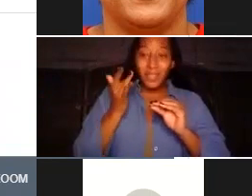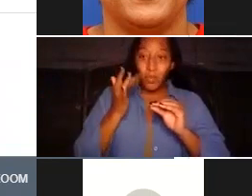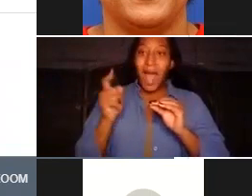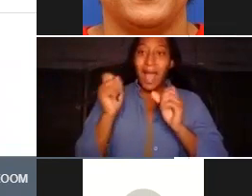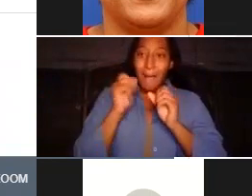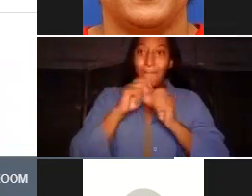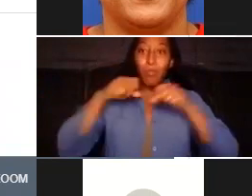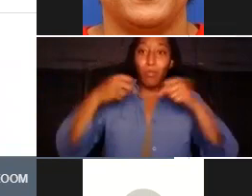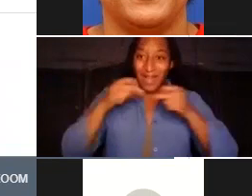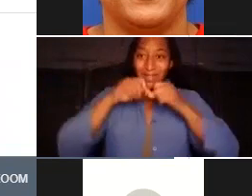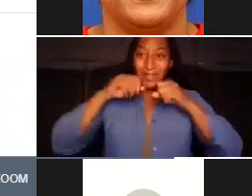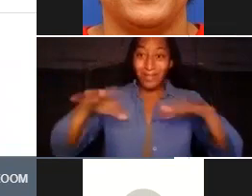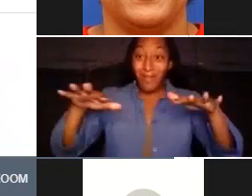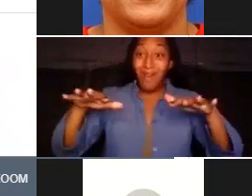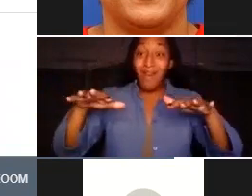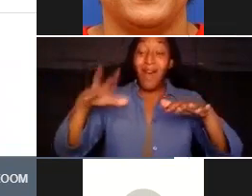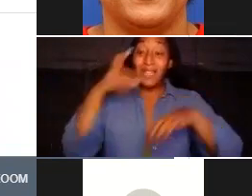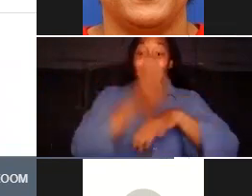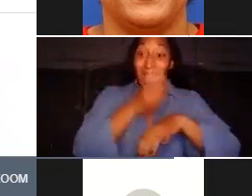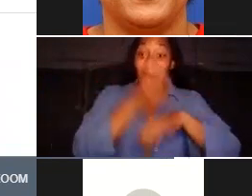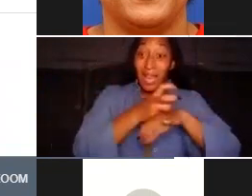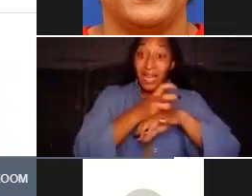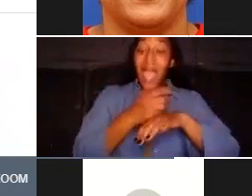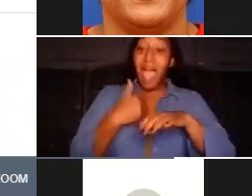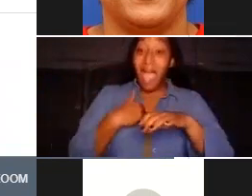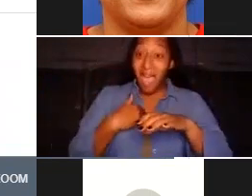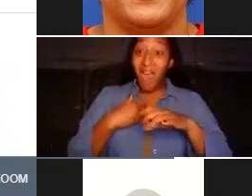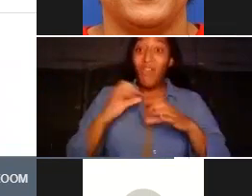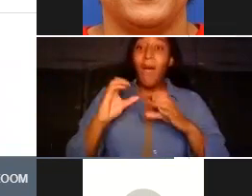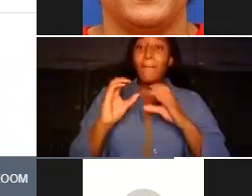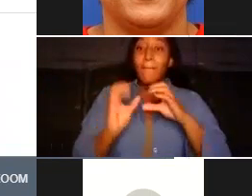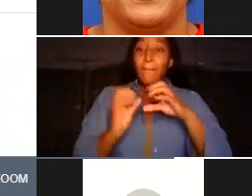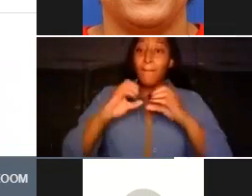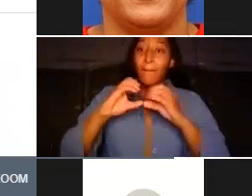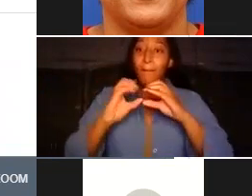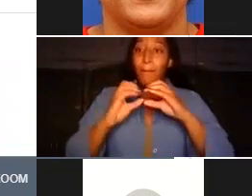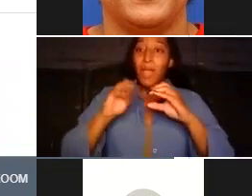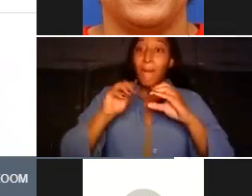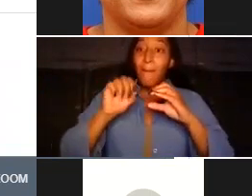do oscillate, but when they get too energetic, the glass will shatter.